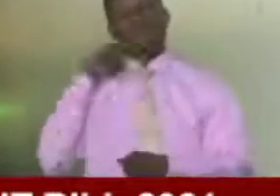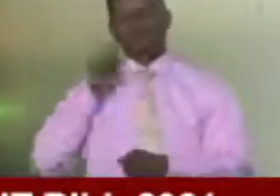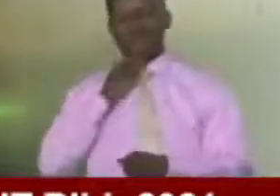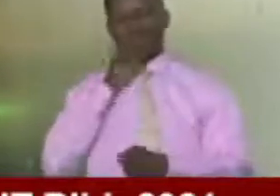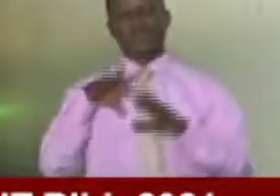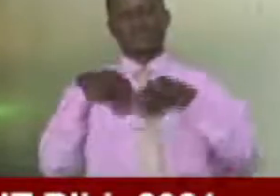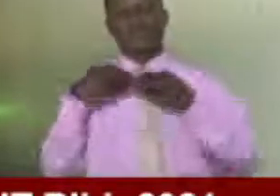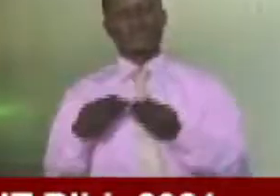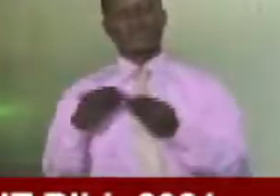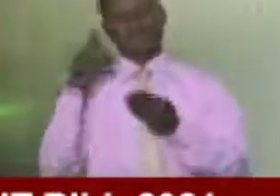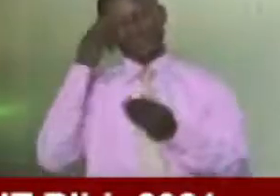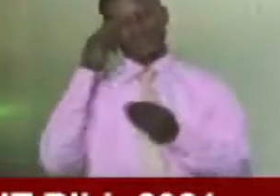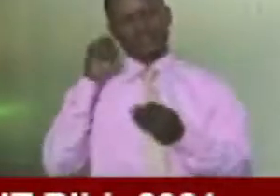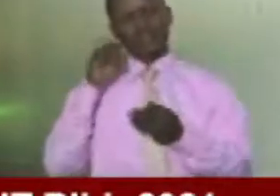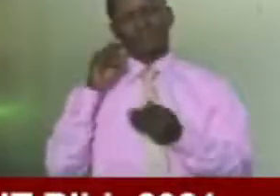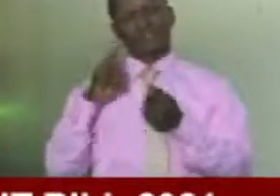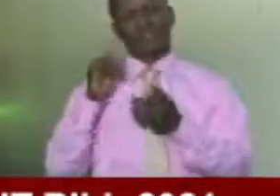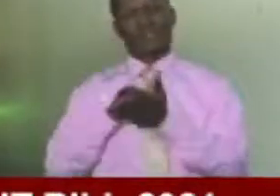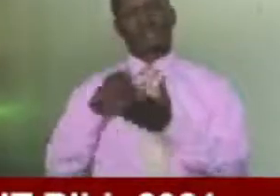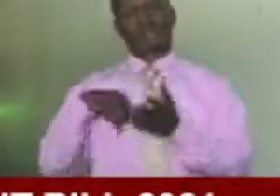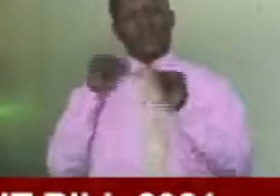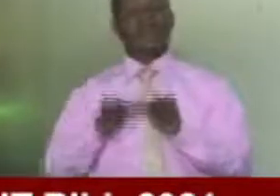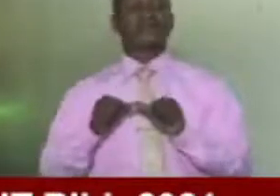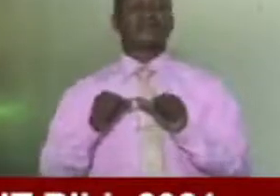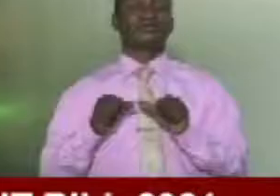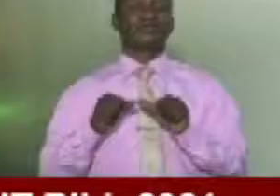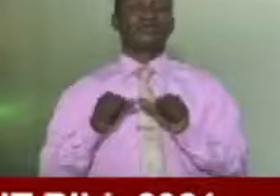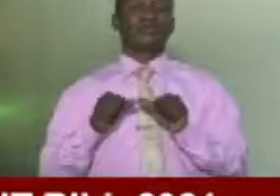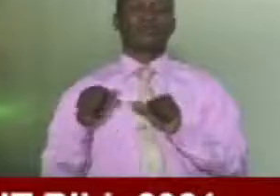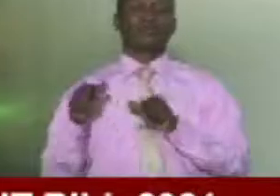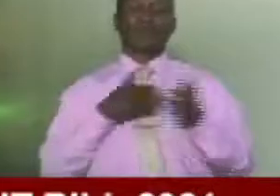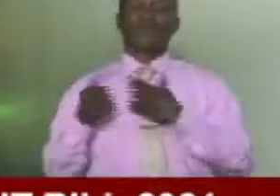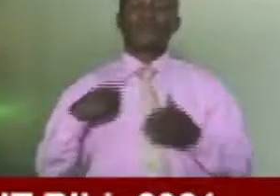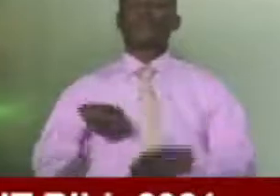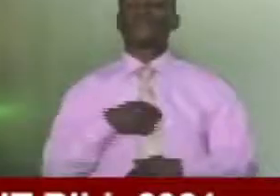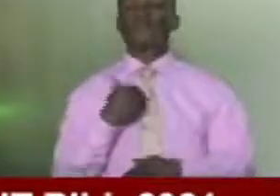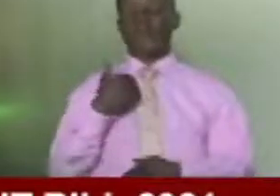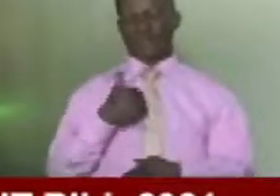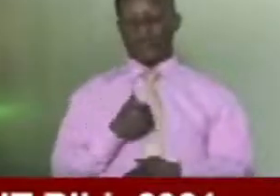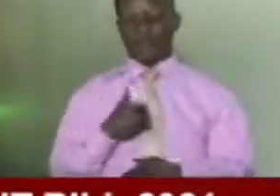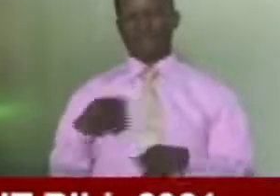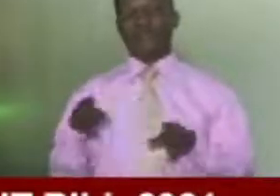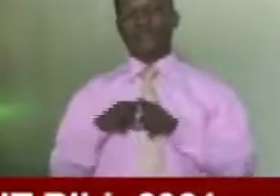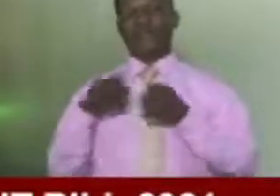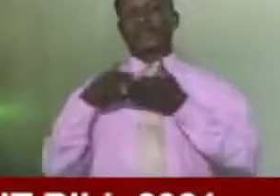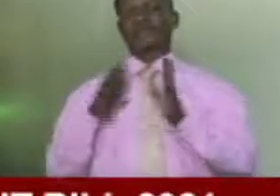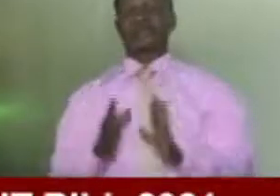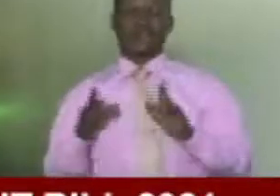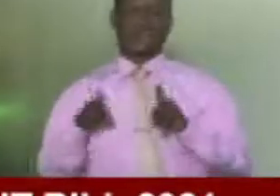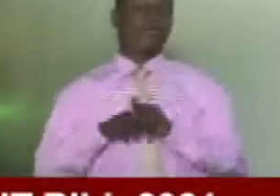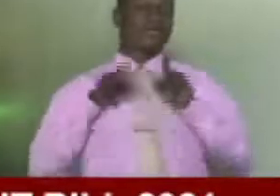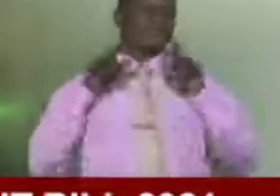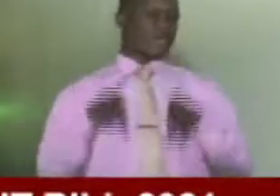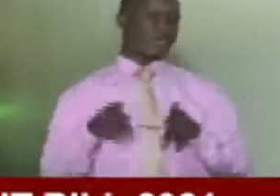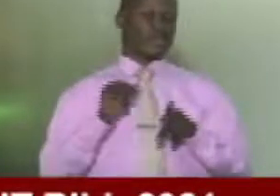to also execute or tell people or showcase what we have as leaders. As a person, I take things very